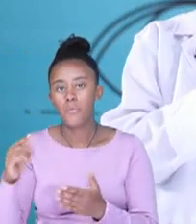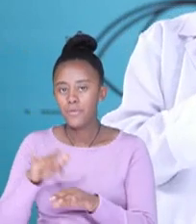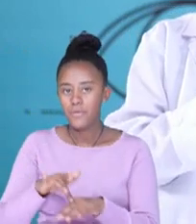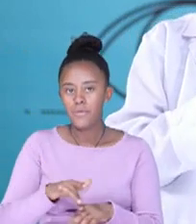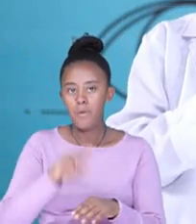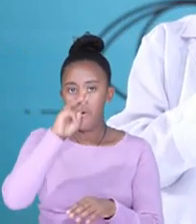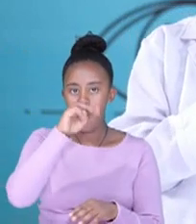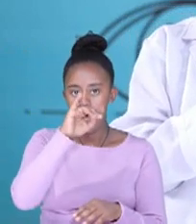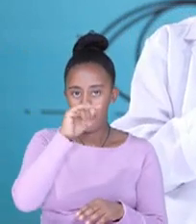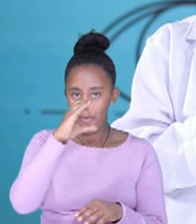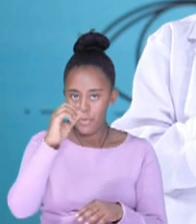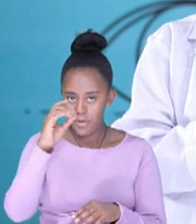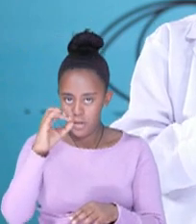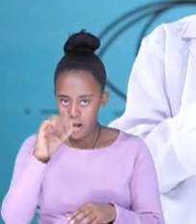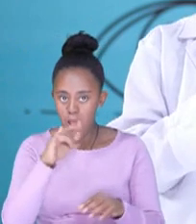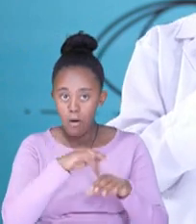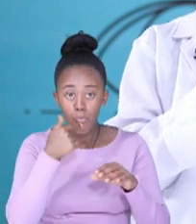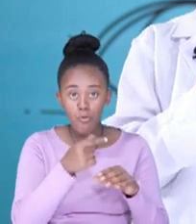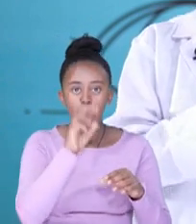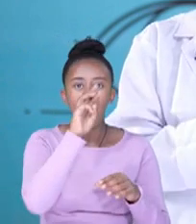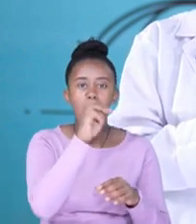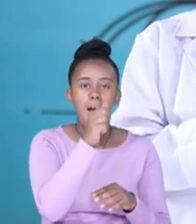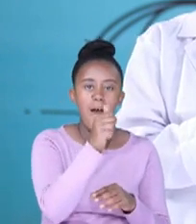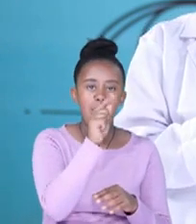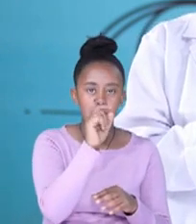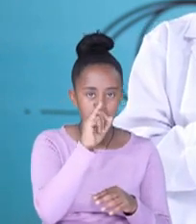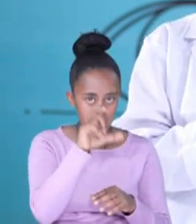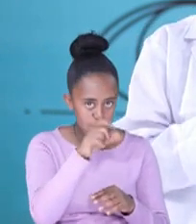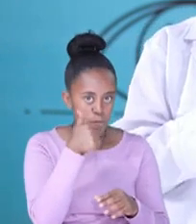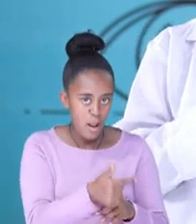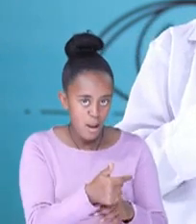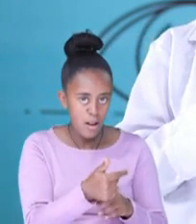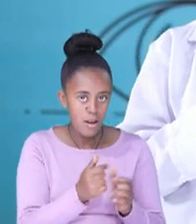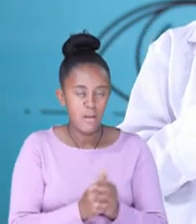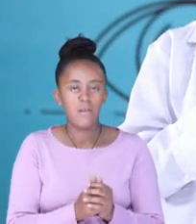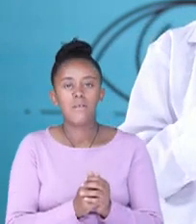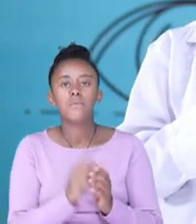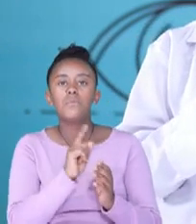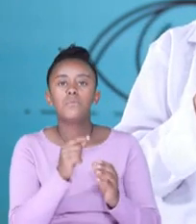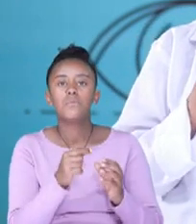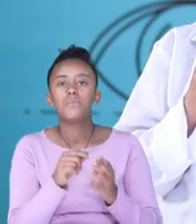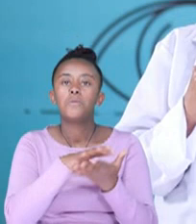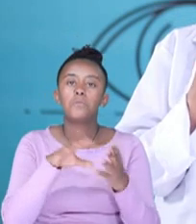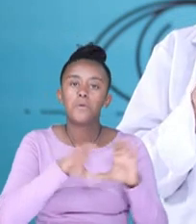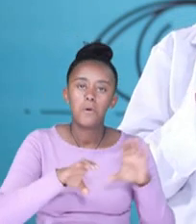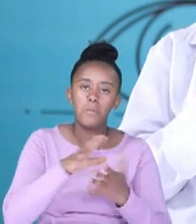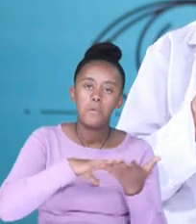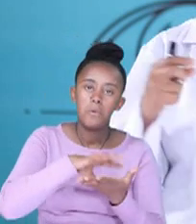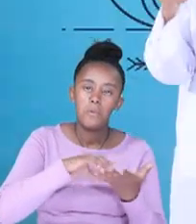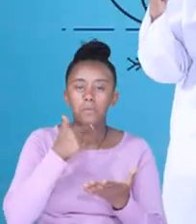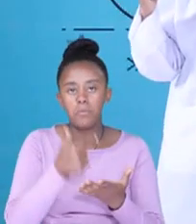mitochondria, the inner part is matrix, and the matrix is site of cellular respiration, especially